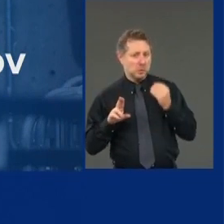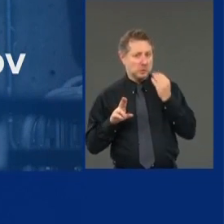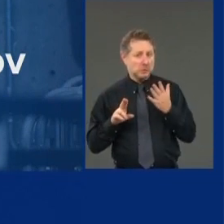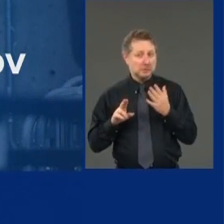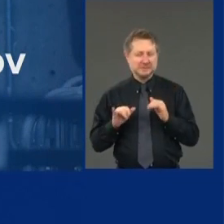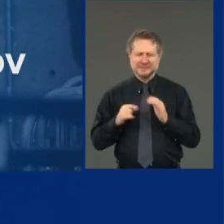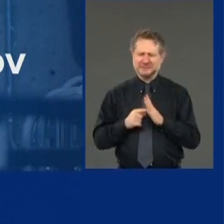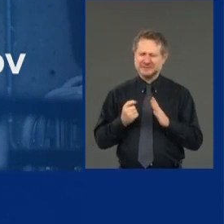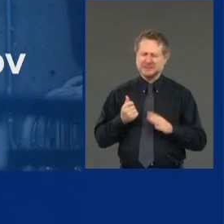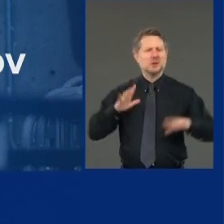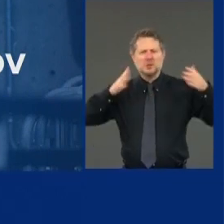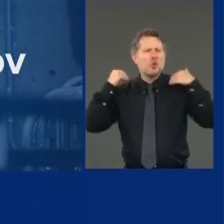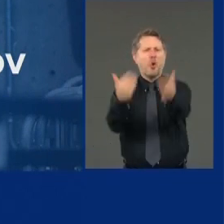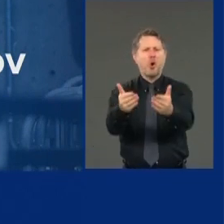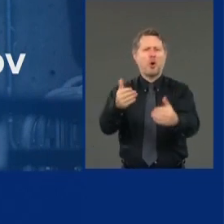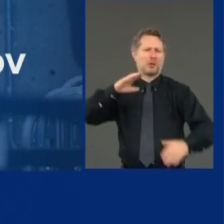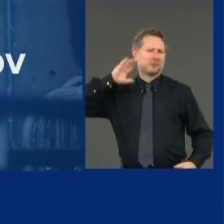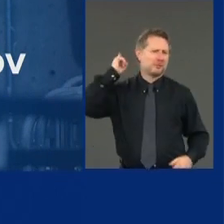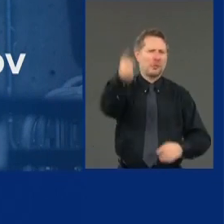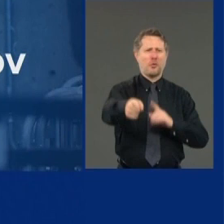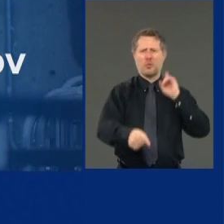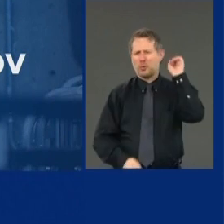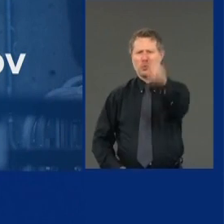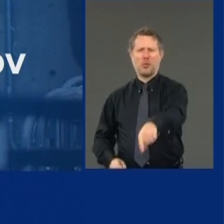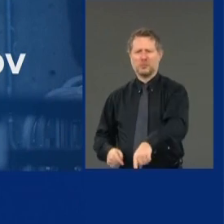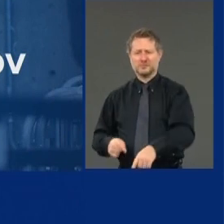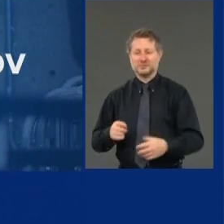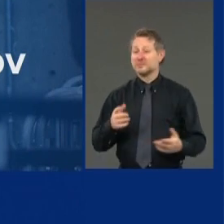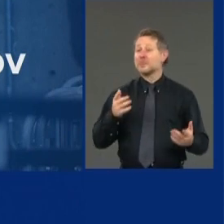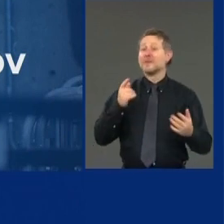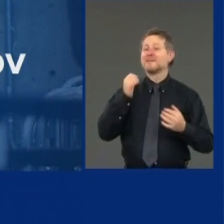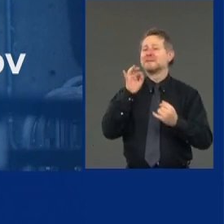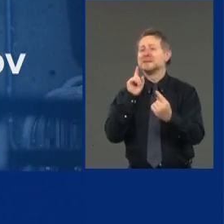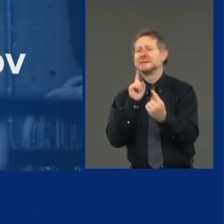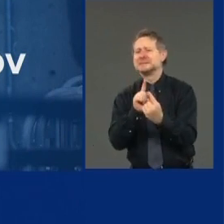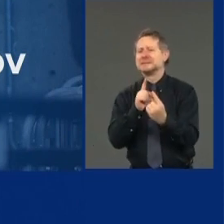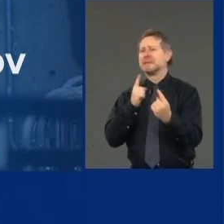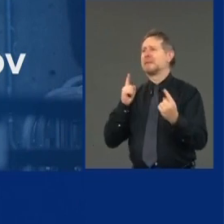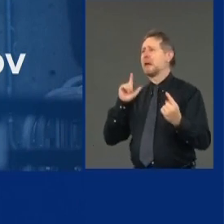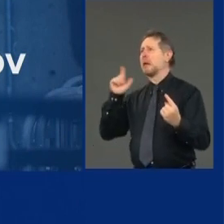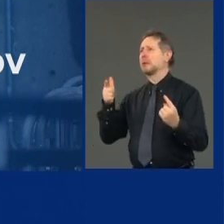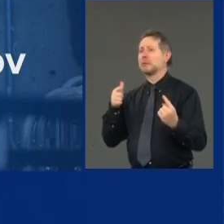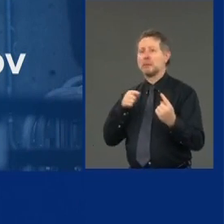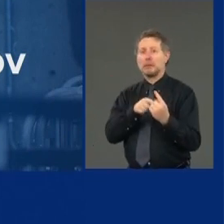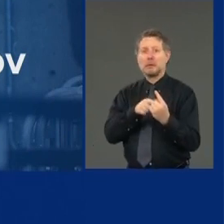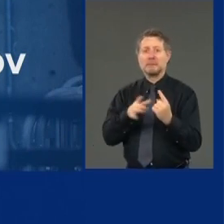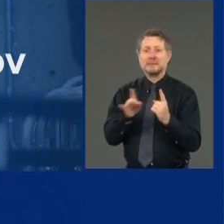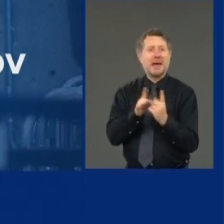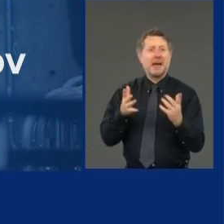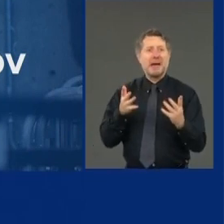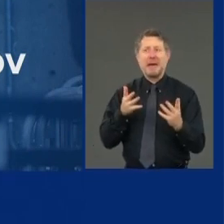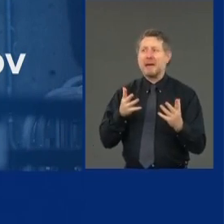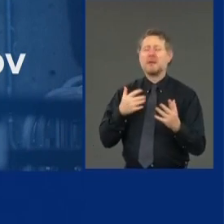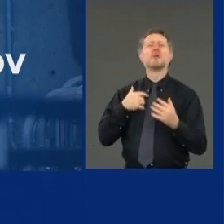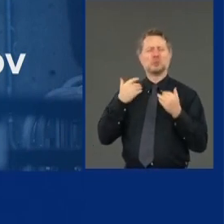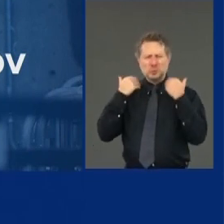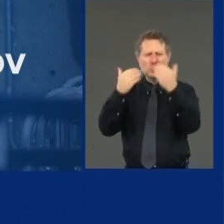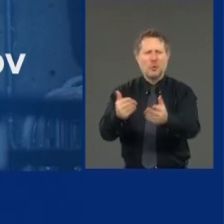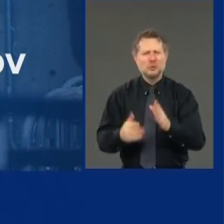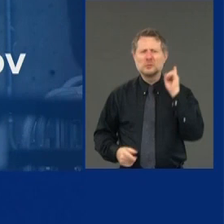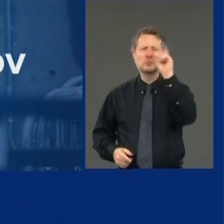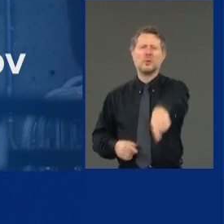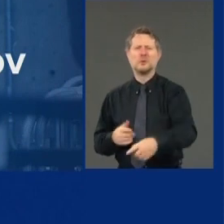a test. If you were exposed to a person who you find out was positive, get a test. Get a